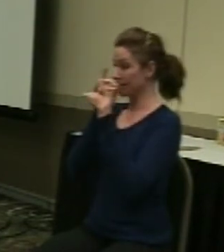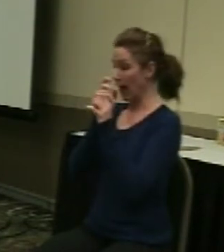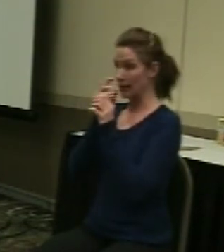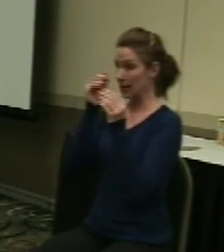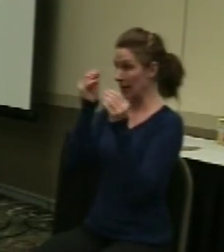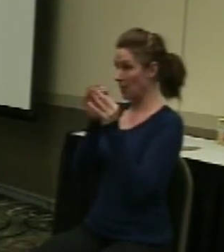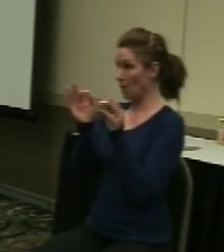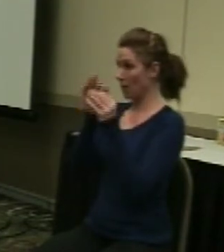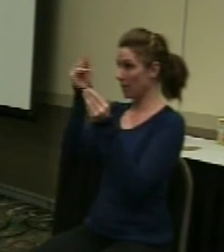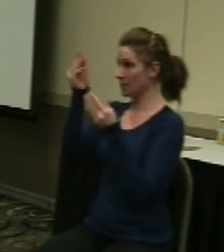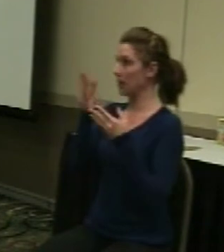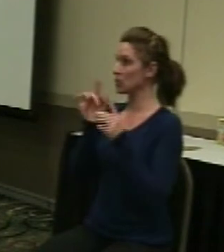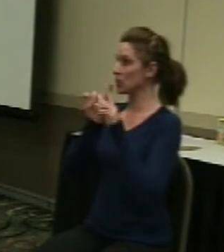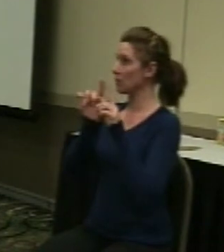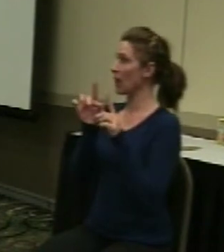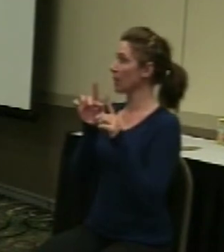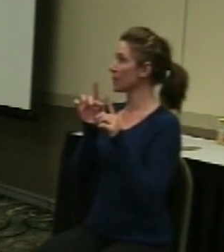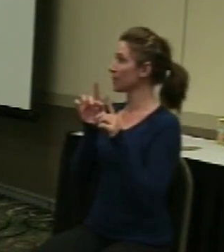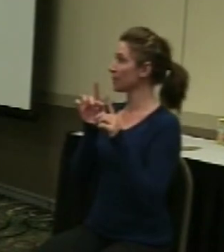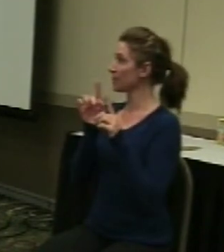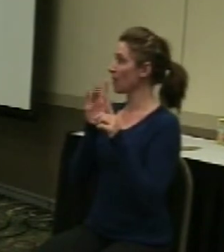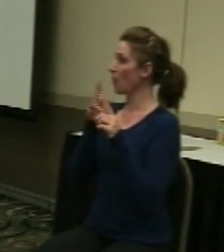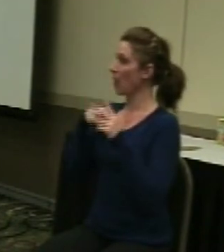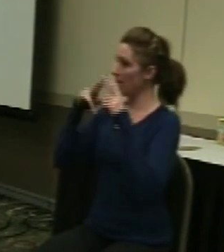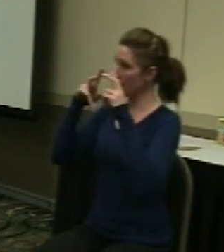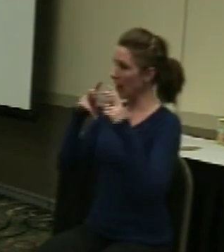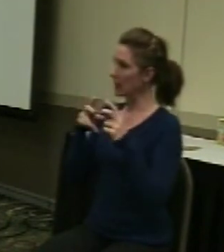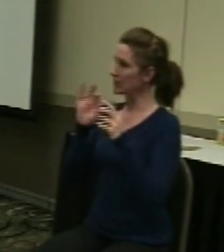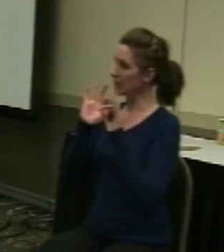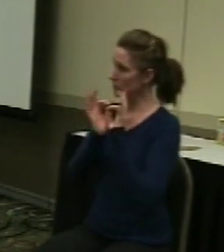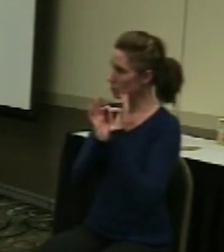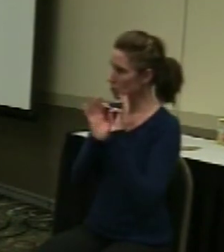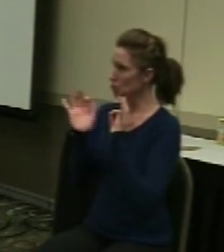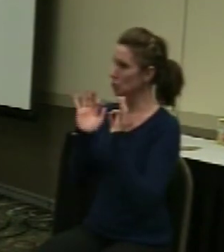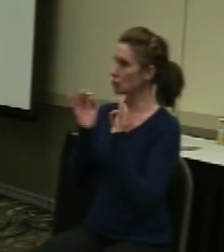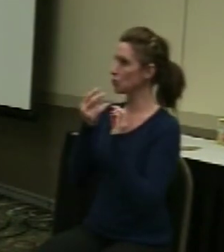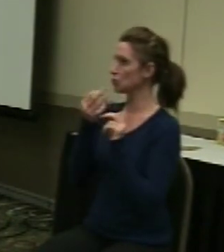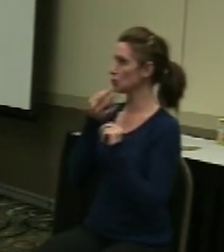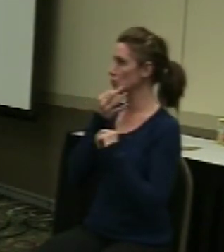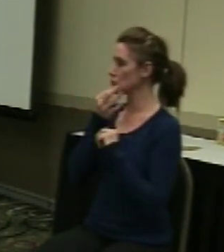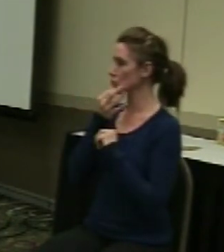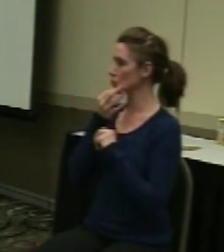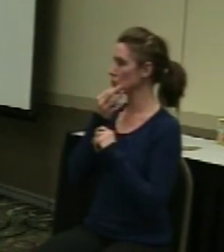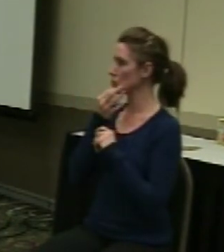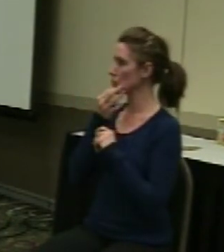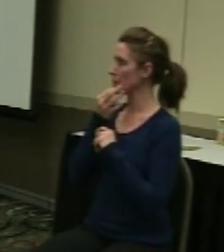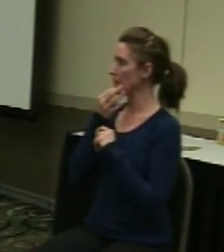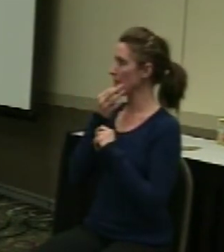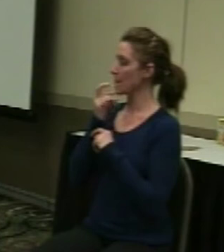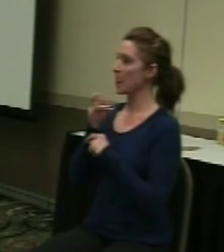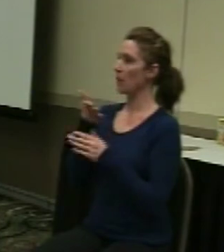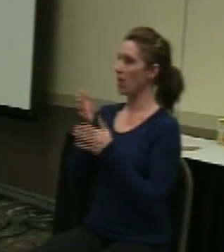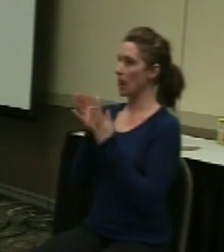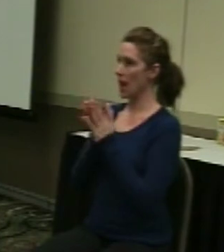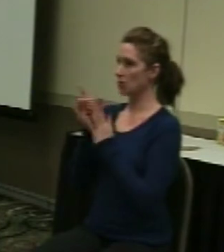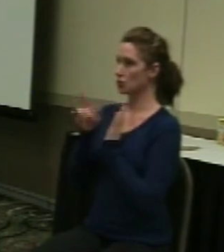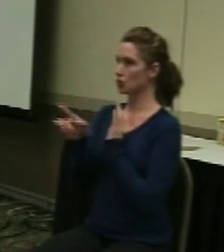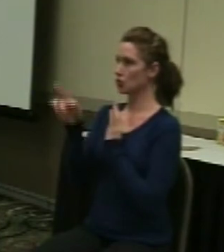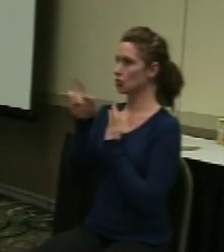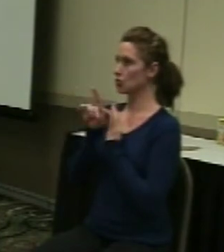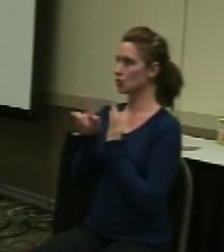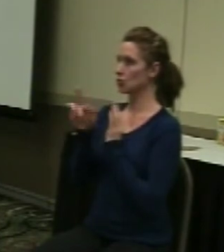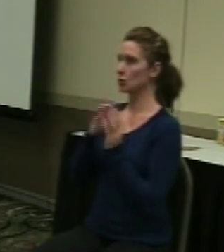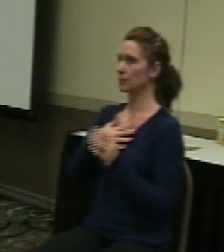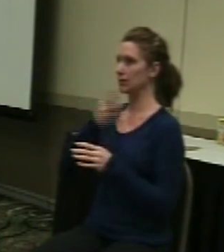fascinating and important information. But due to the fact that we're going to be doing some analysis and interpretation shortly here, I'm going to ask you